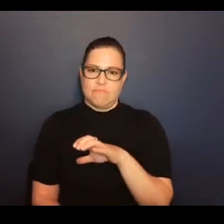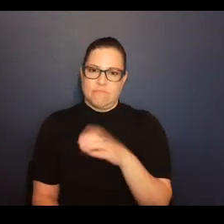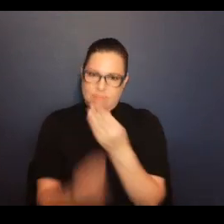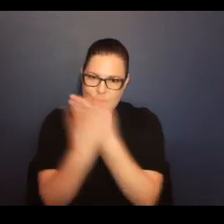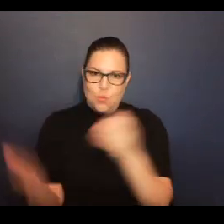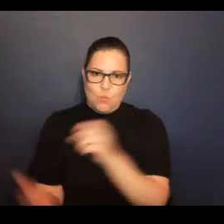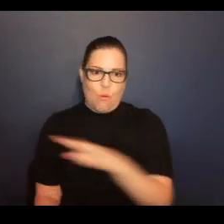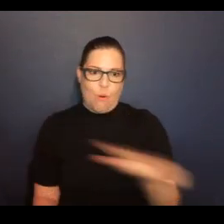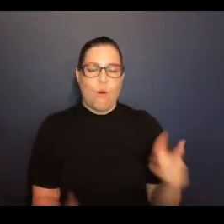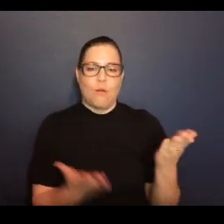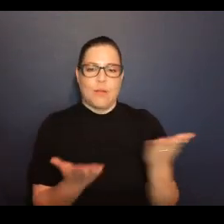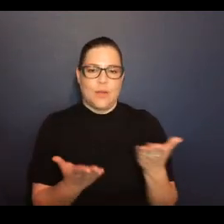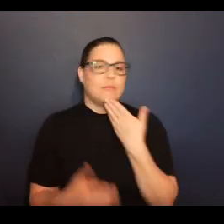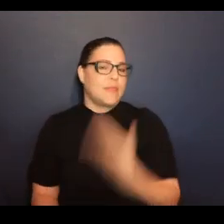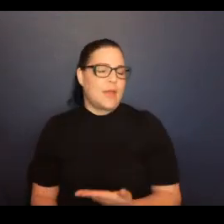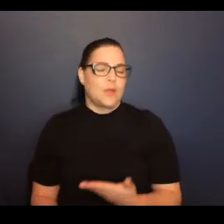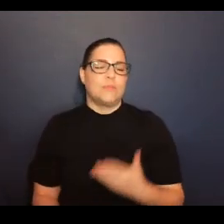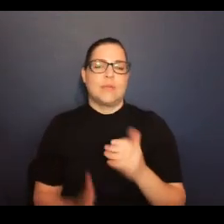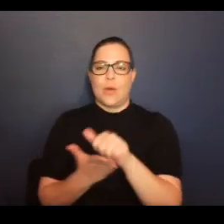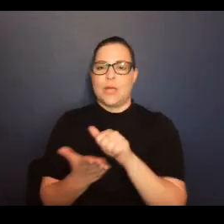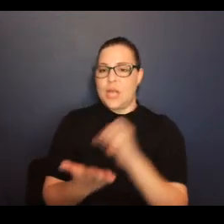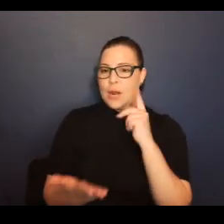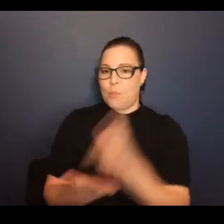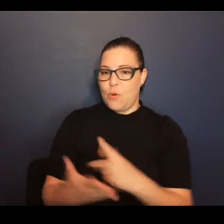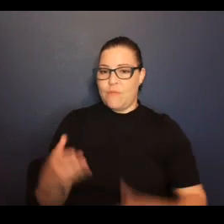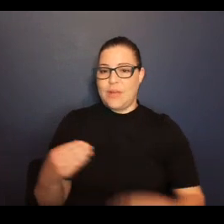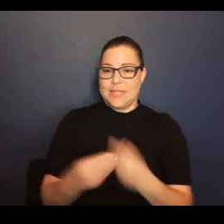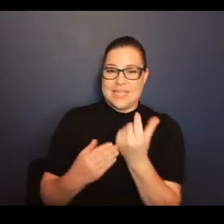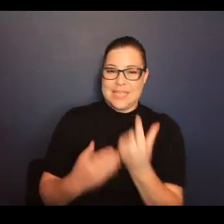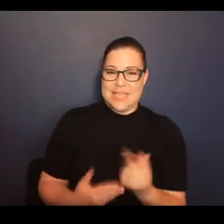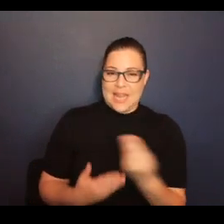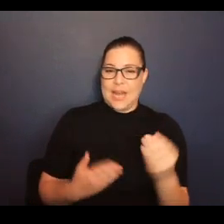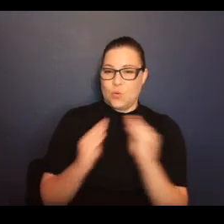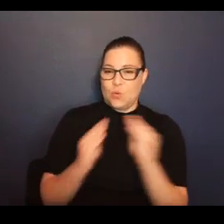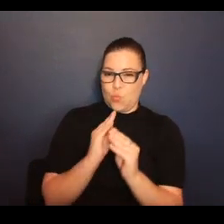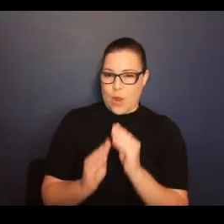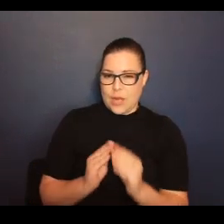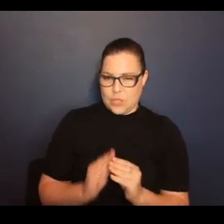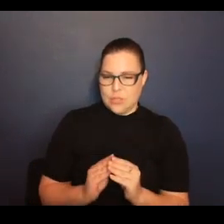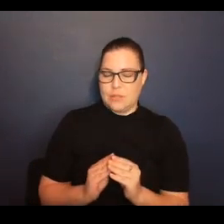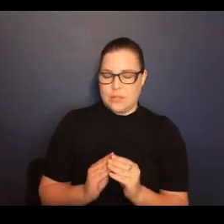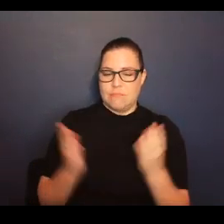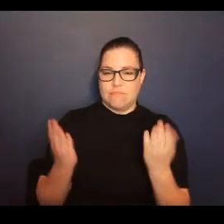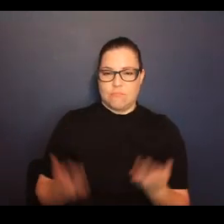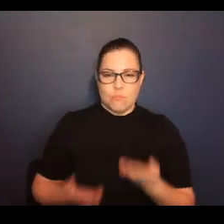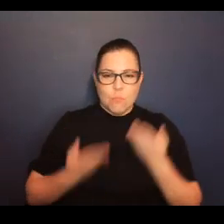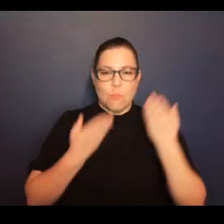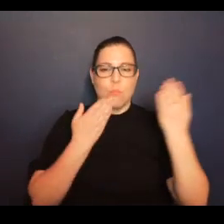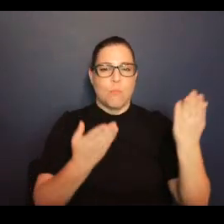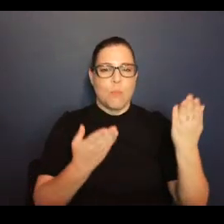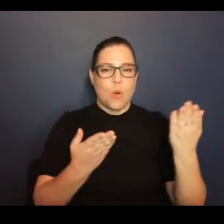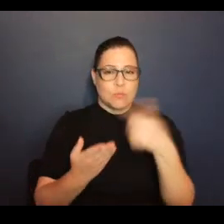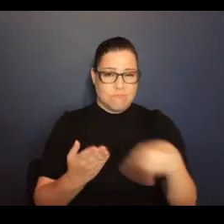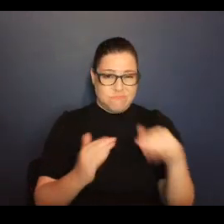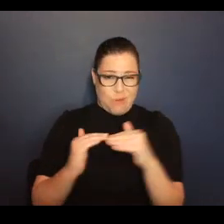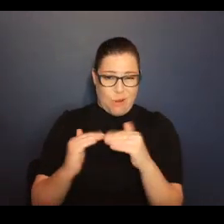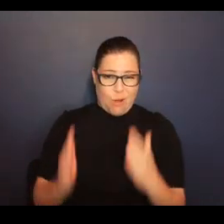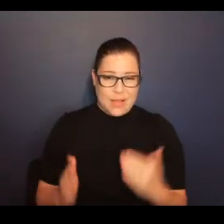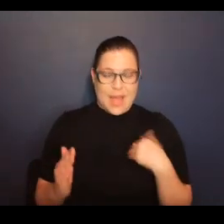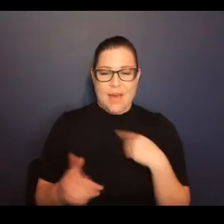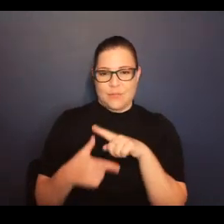you. We're going to move on to agenda approval, additions, deletions, and corrections to the agenda. I'd like to propose to my colleagues, we have